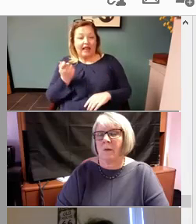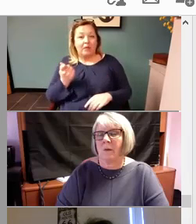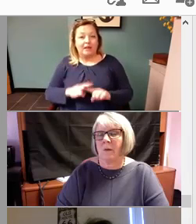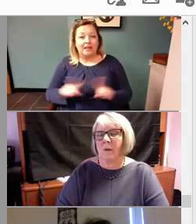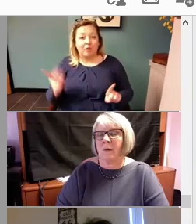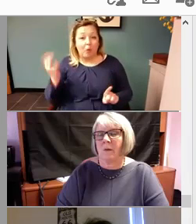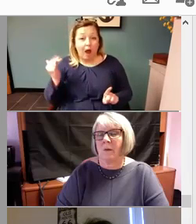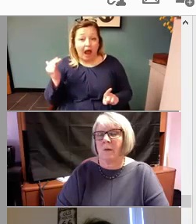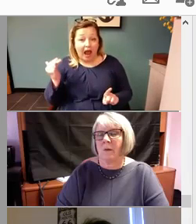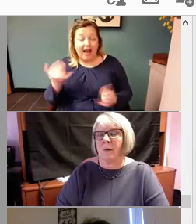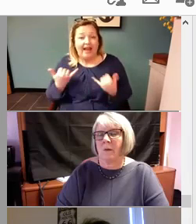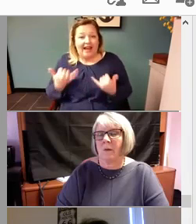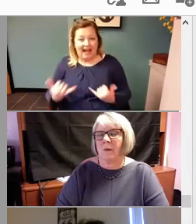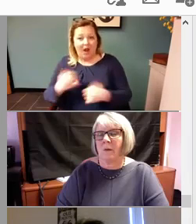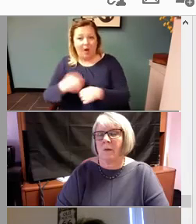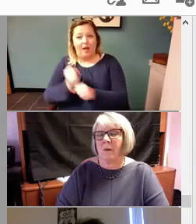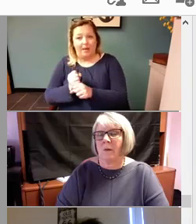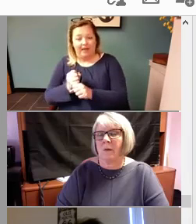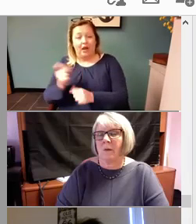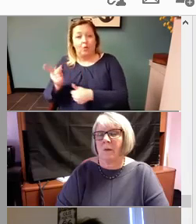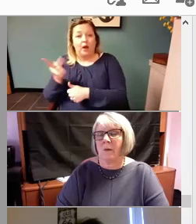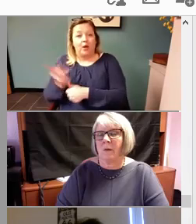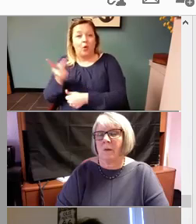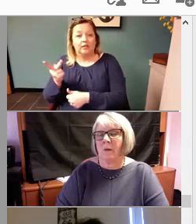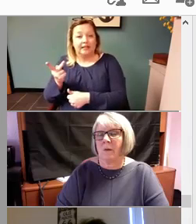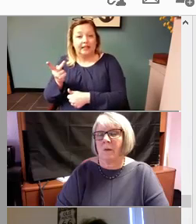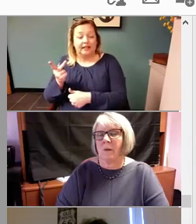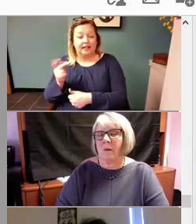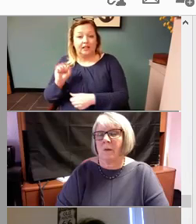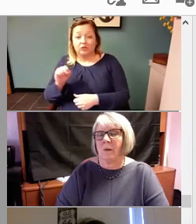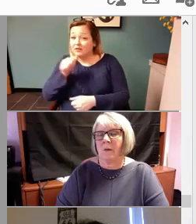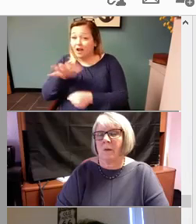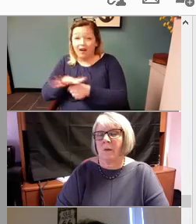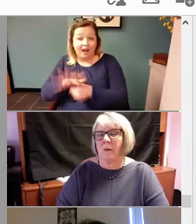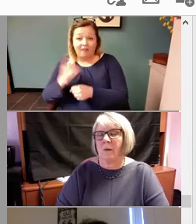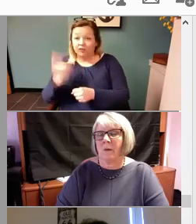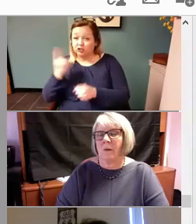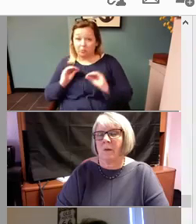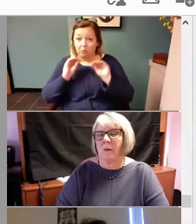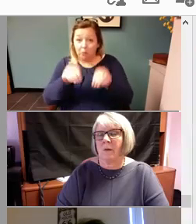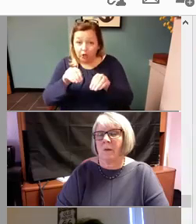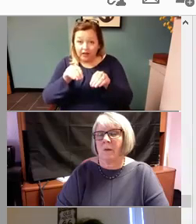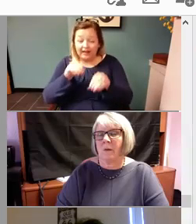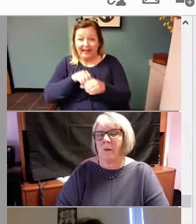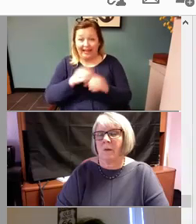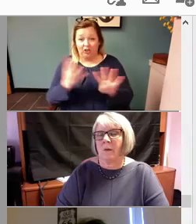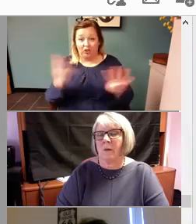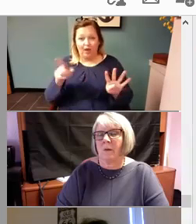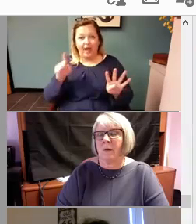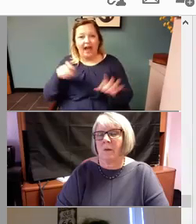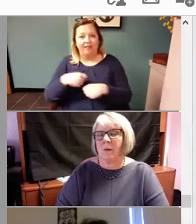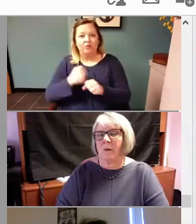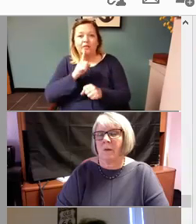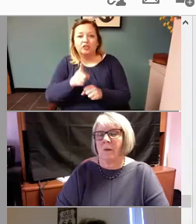just inserting elements into the queue is not enough. We also need to make sure that it is in sorted order, right?